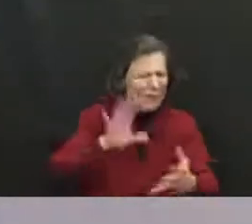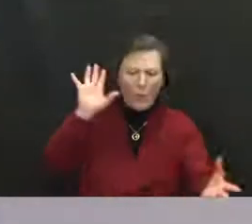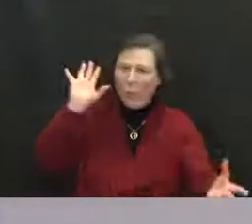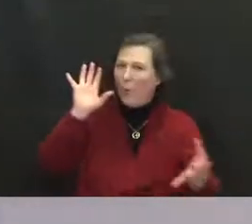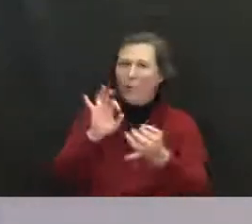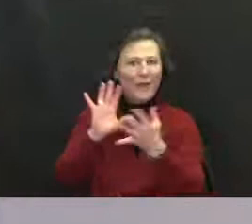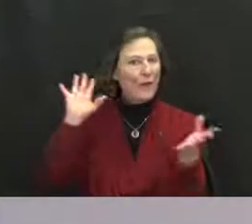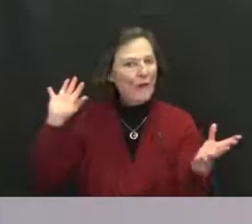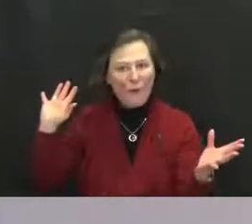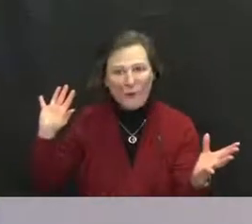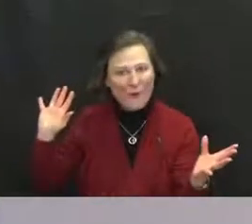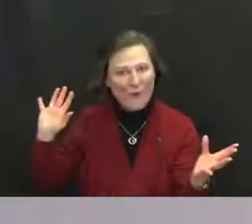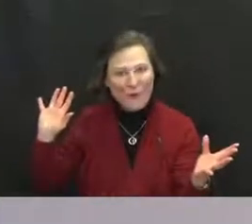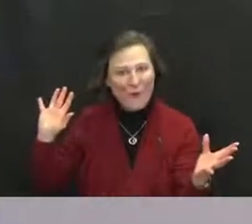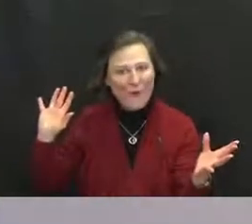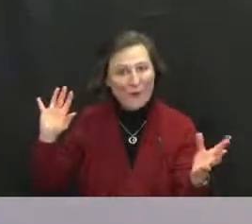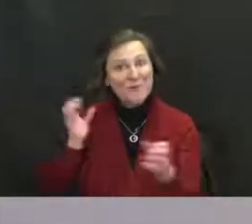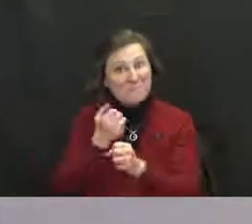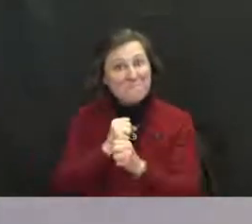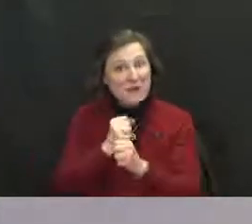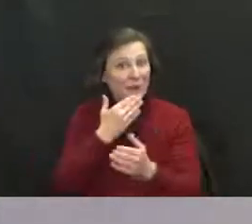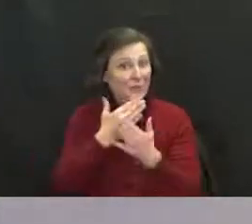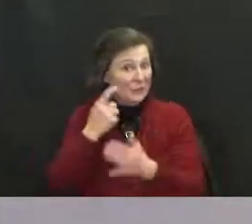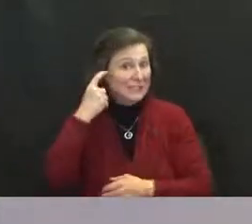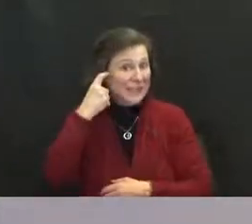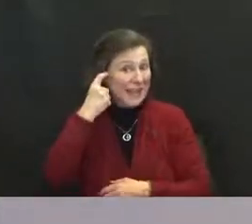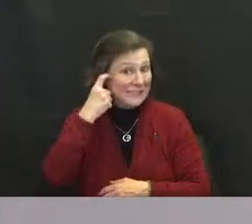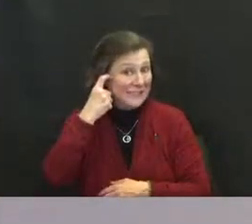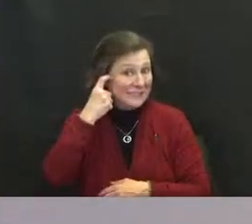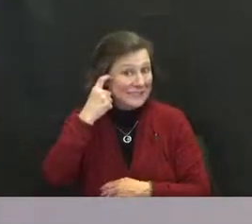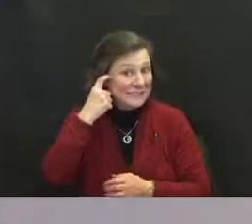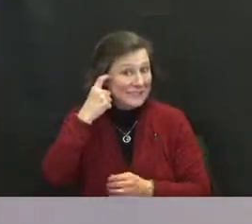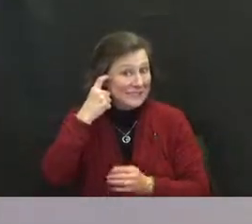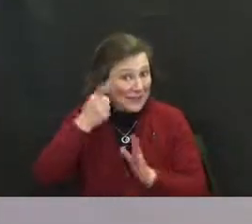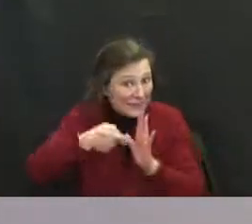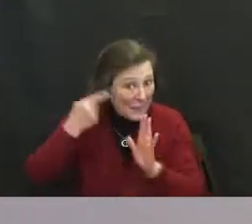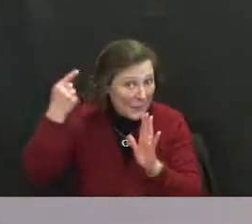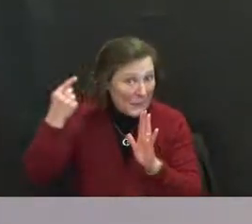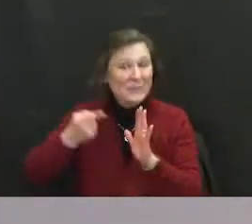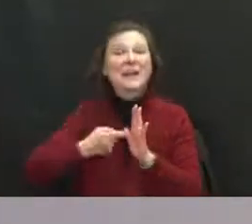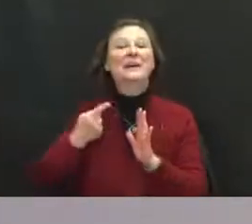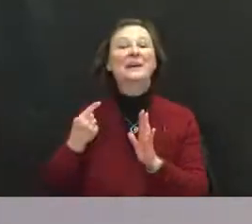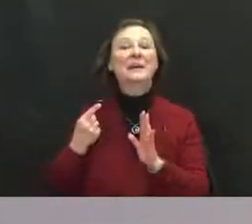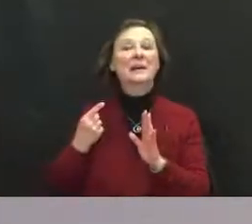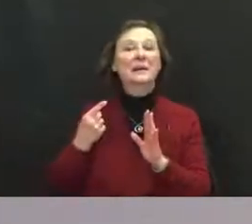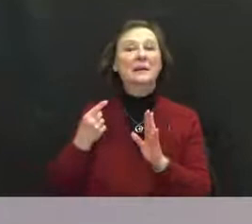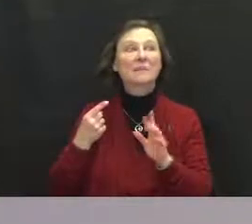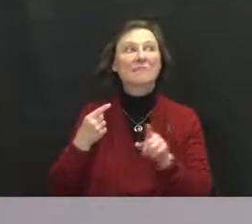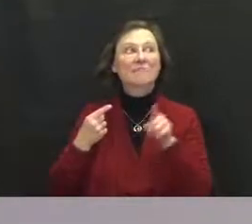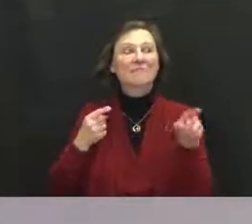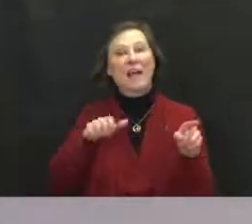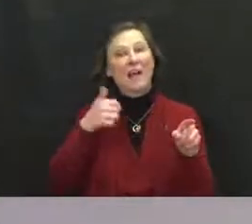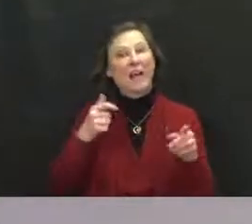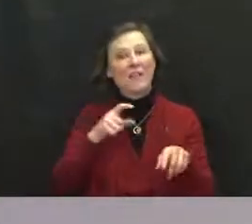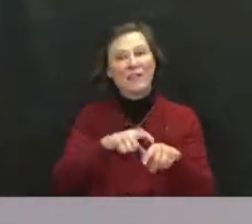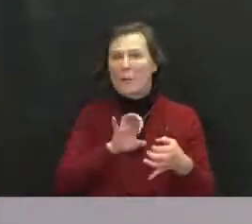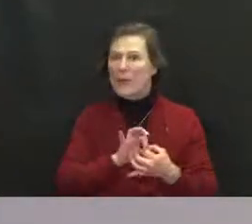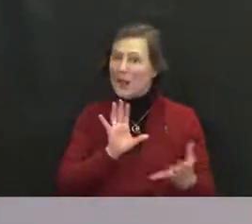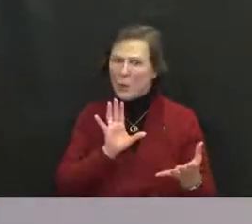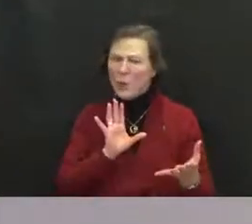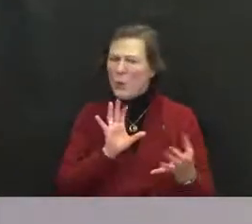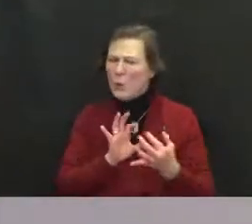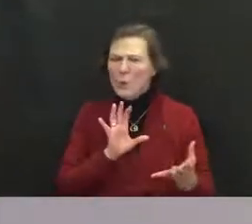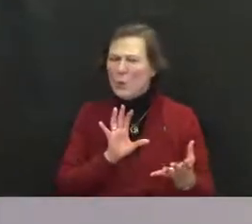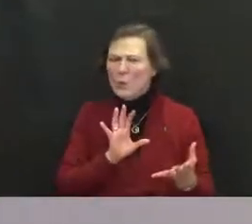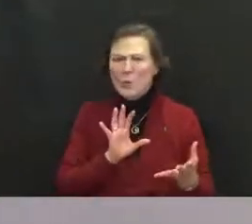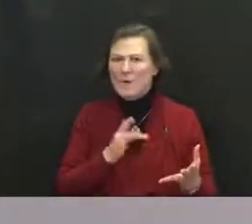go." And it makes good sense sometimes. But other times, letting go,